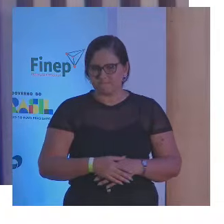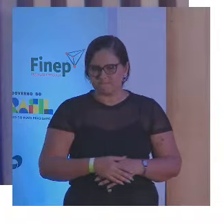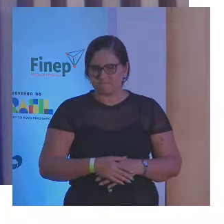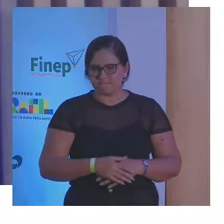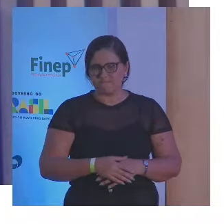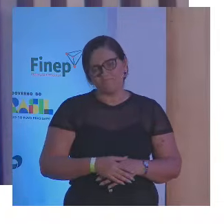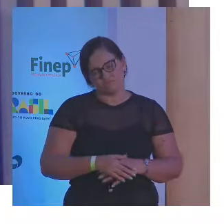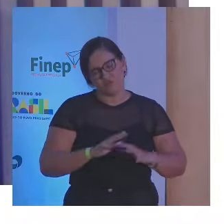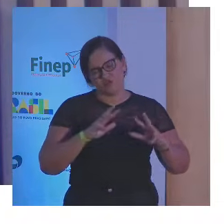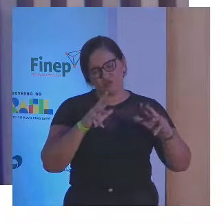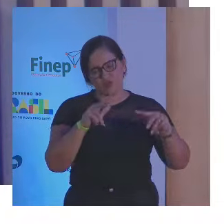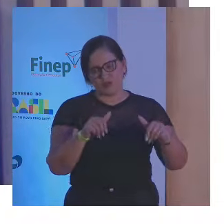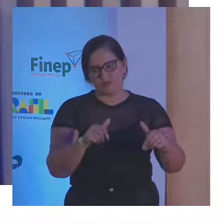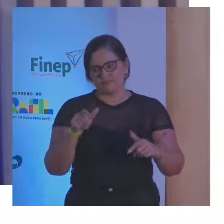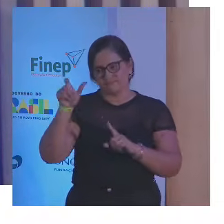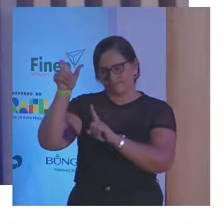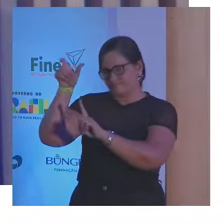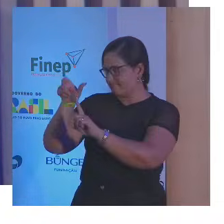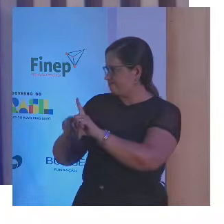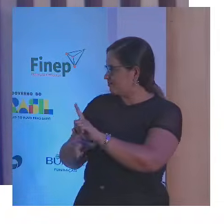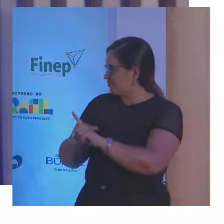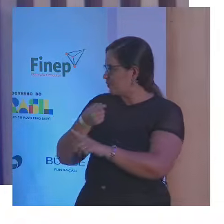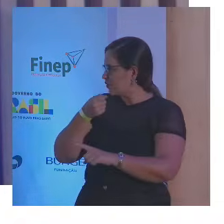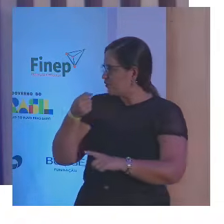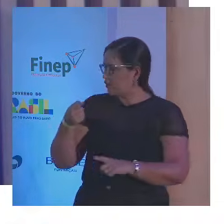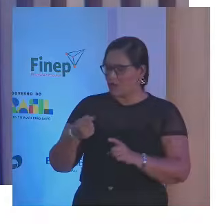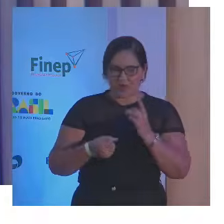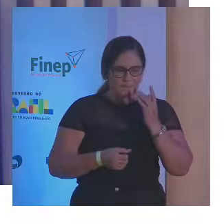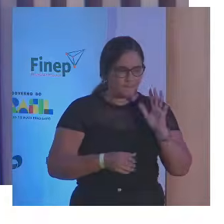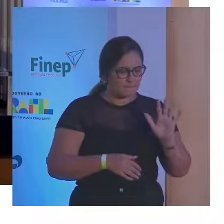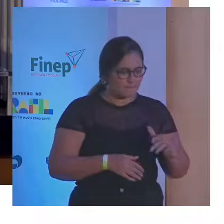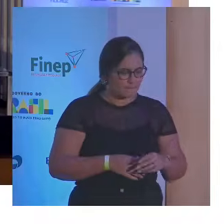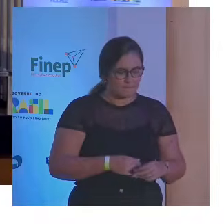como um todo. Bjorn, o microfone é seu.